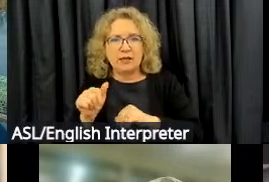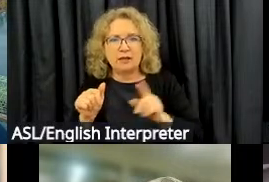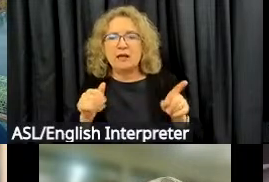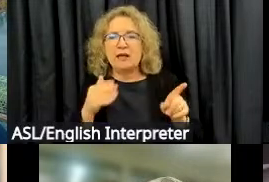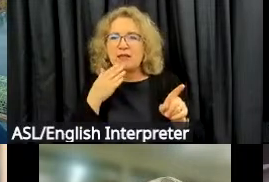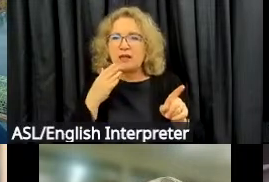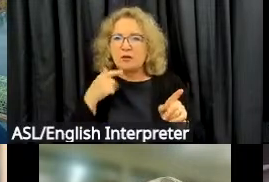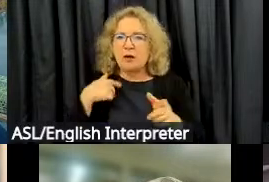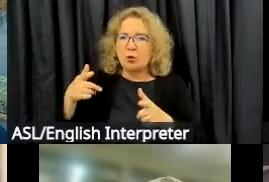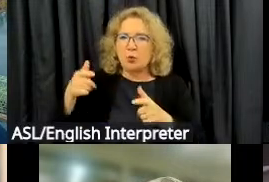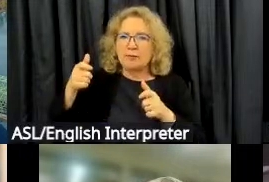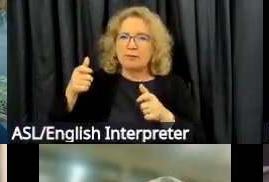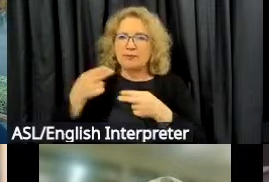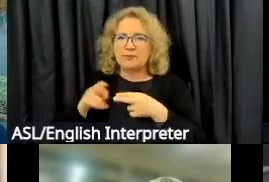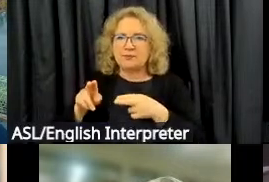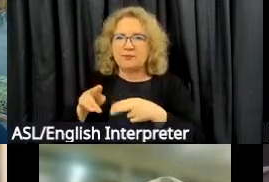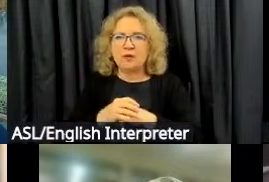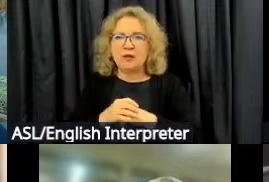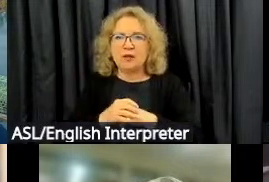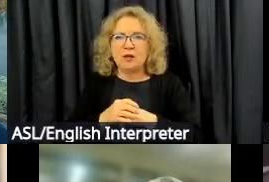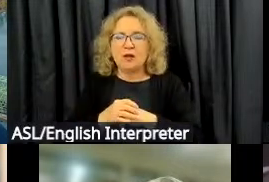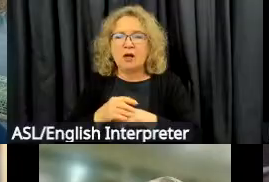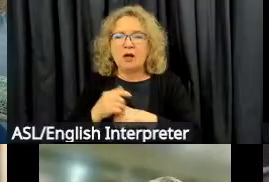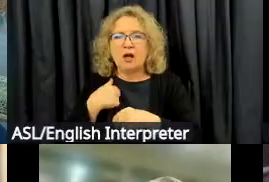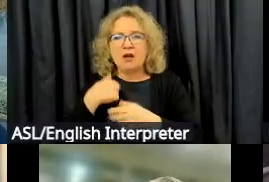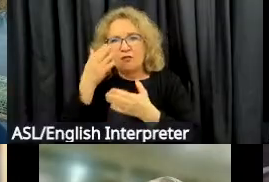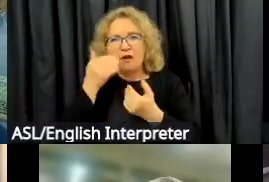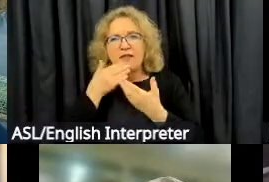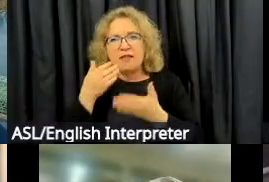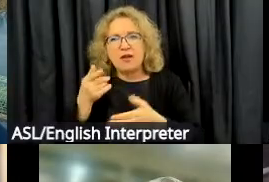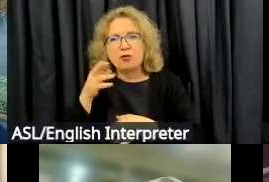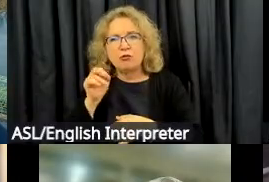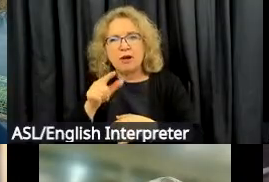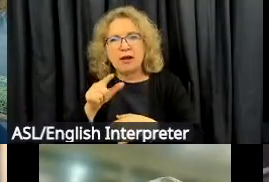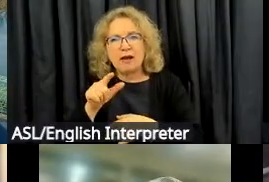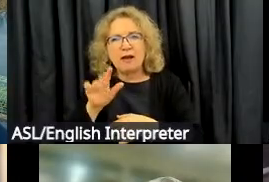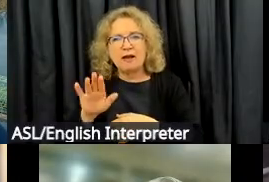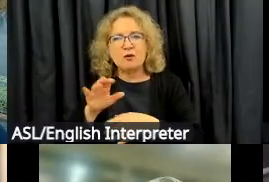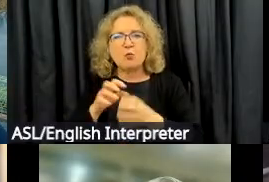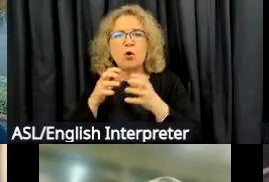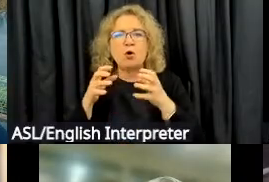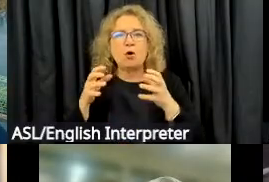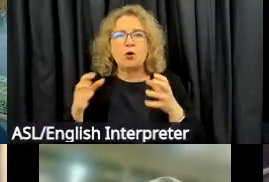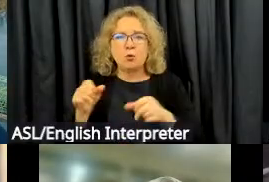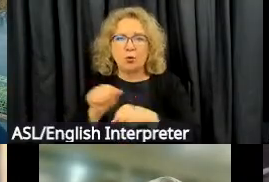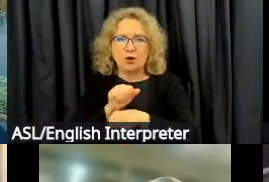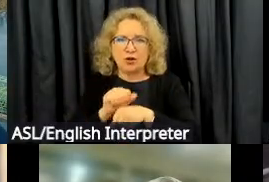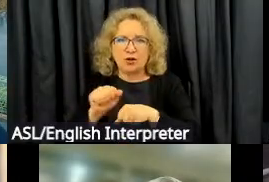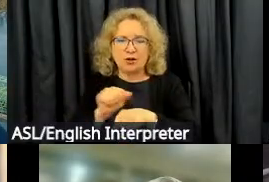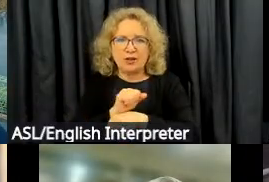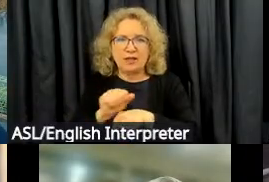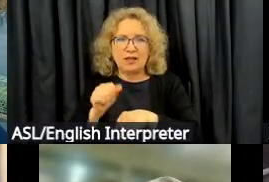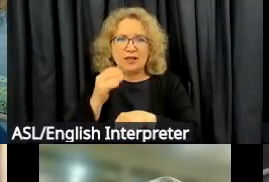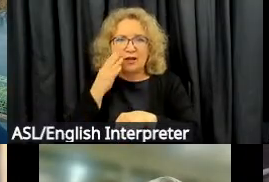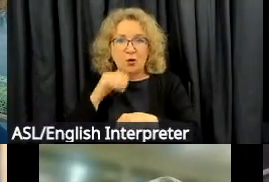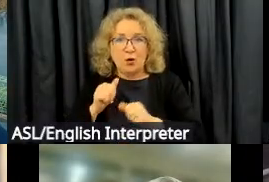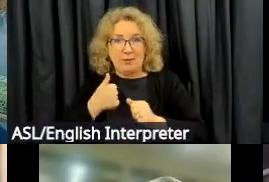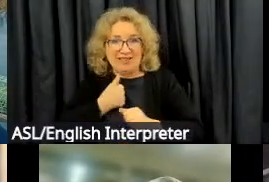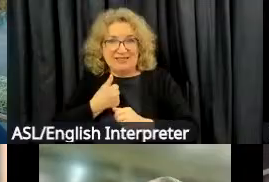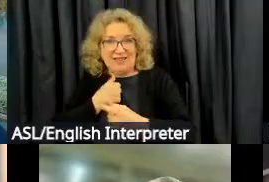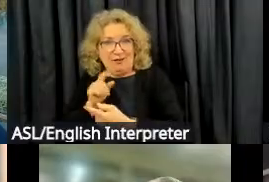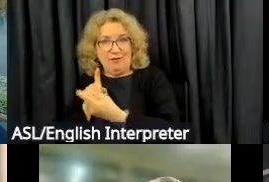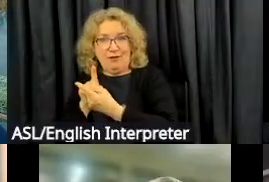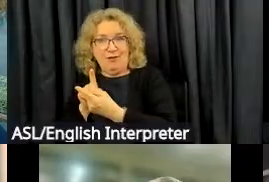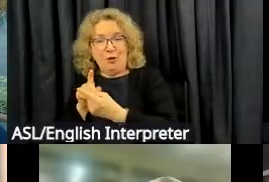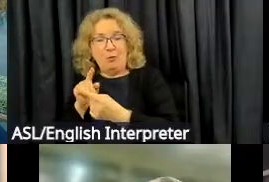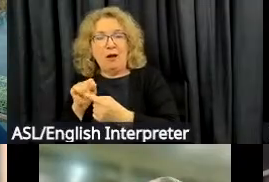quick. I neglected to thank Greg for all the work that he's put into it. I know that I've done that personally, but I'd like to do it